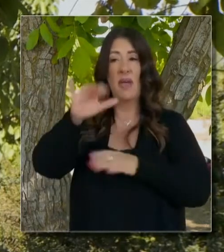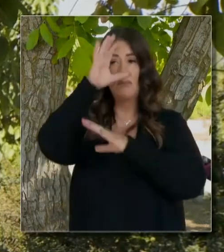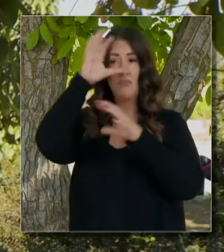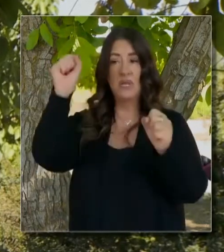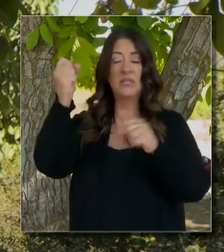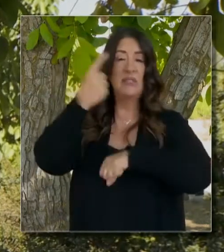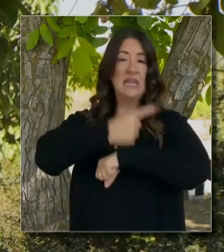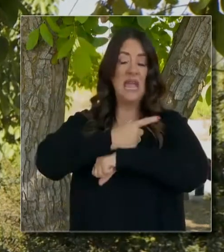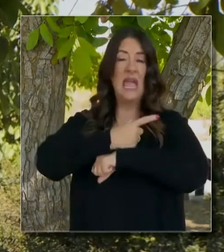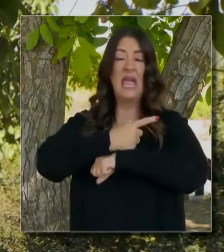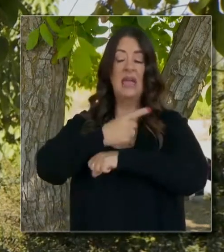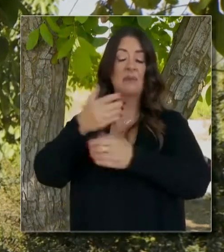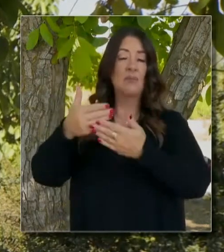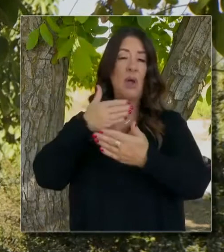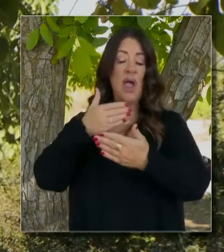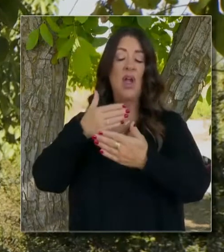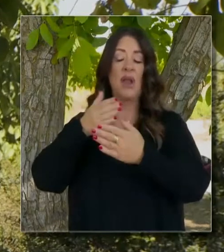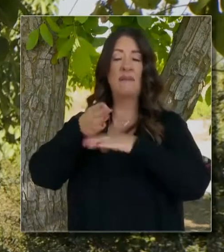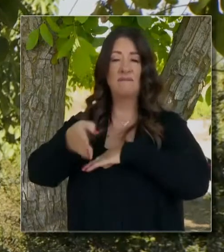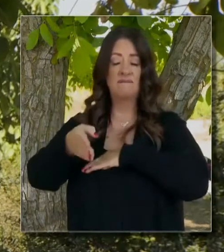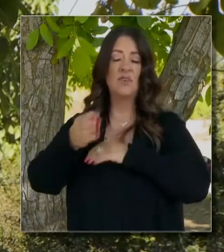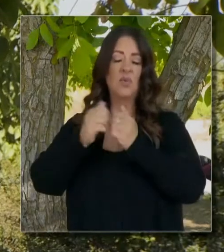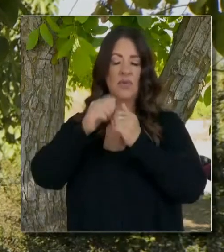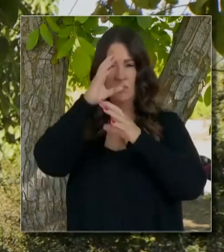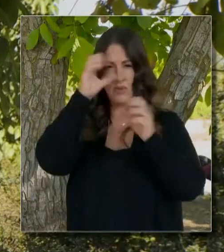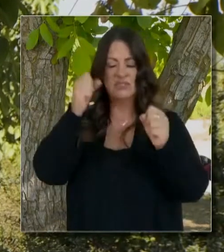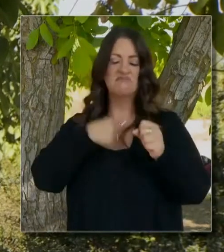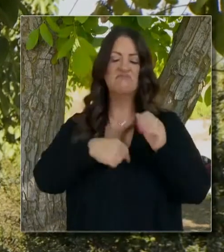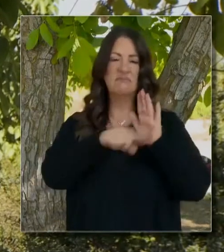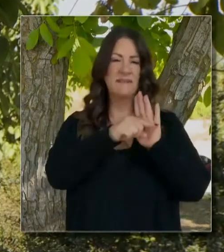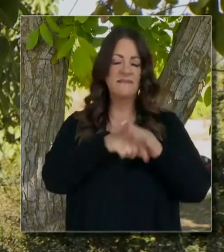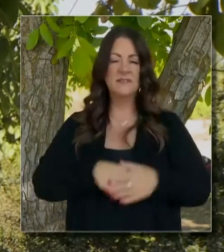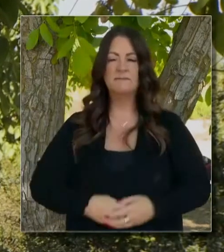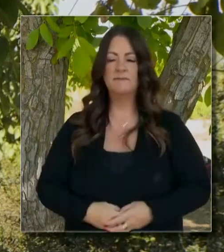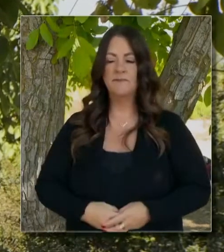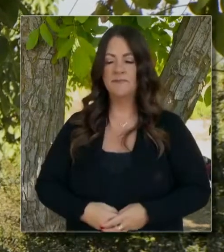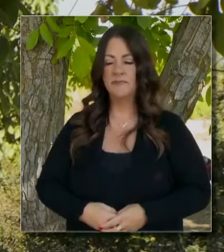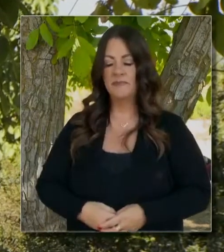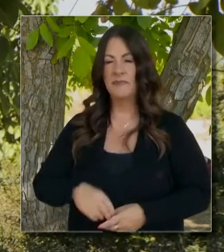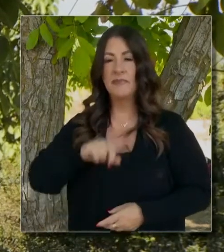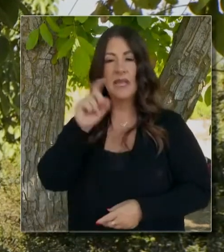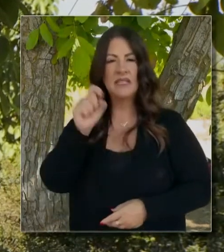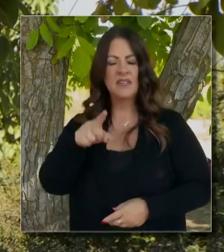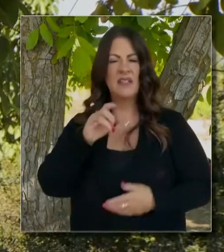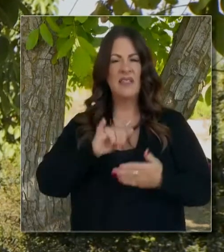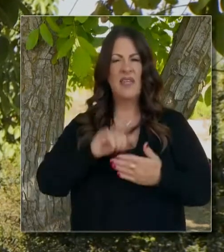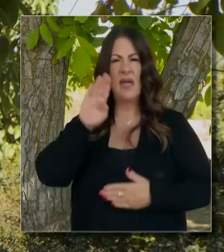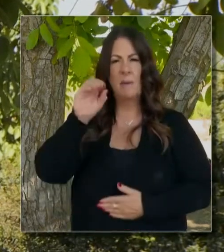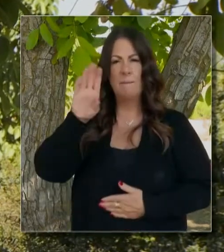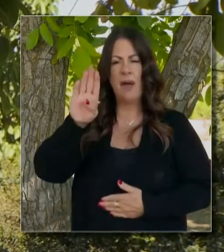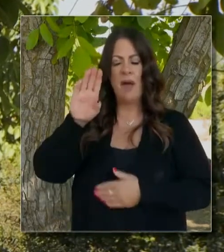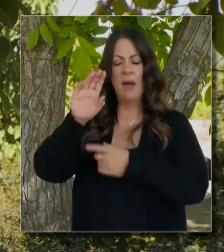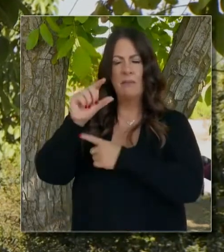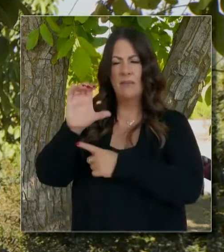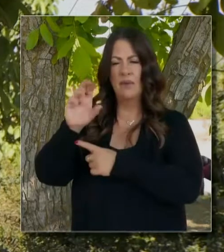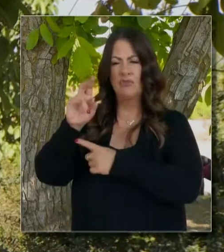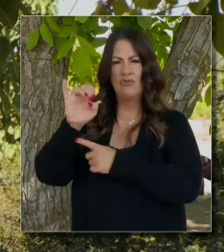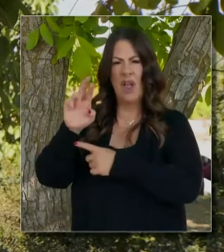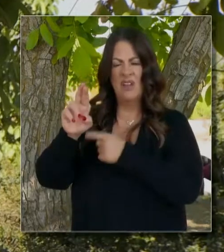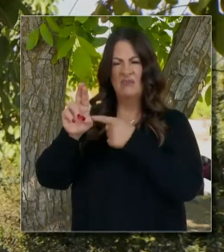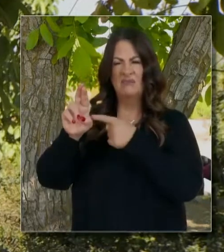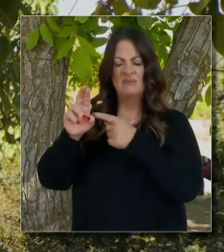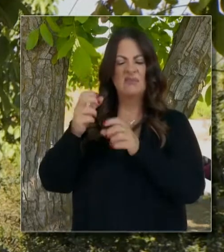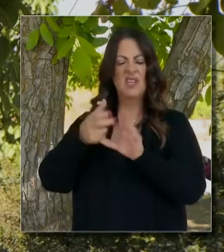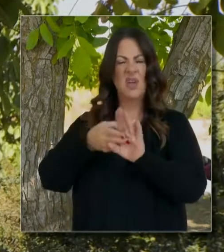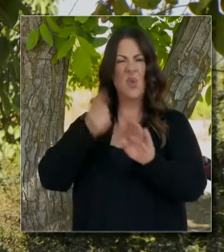visit. All those tests negative. Last week, we learned that Disney chairman Bob Iger had quit your economic recovery task force. What